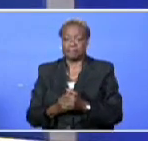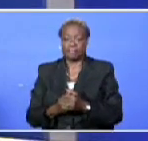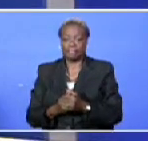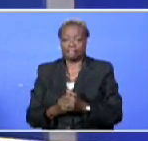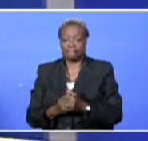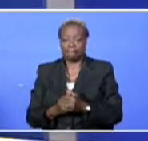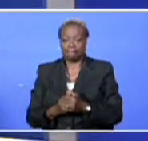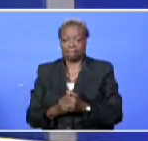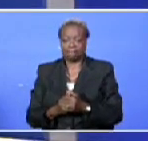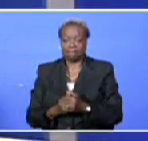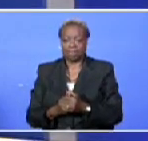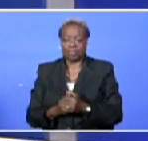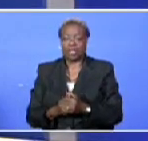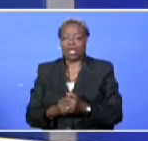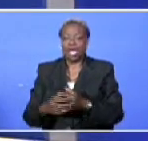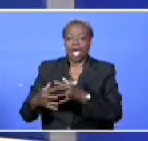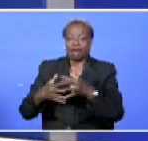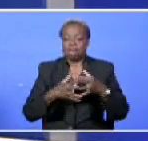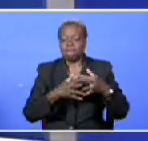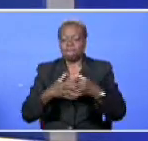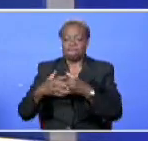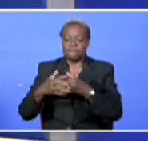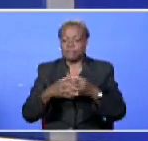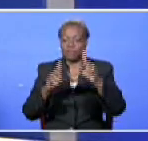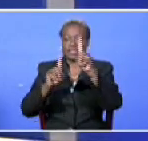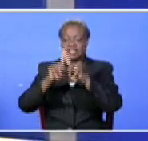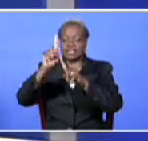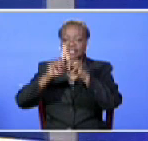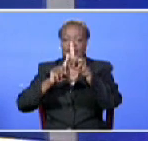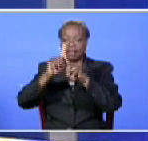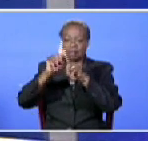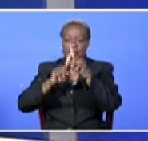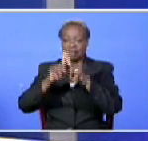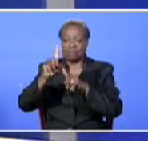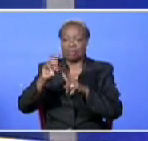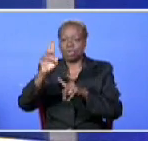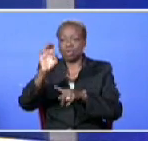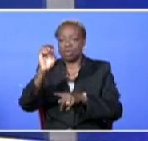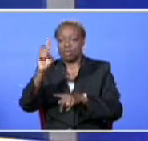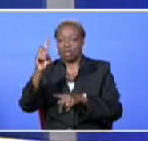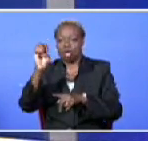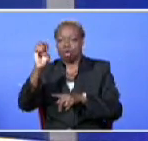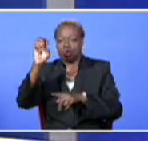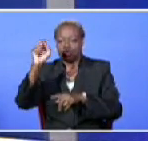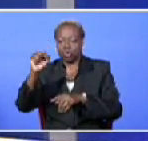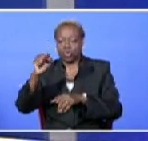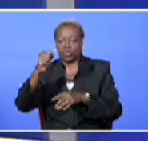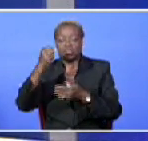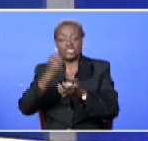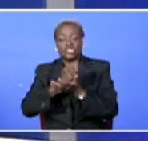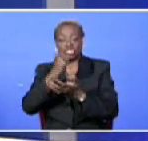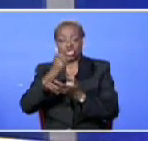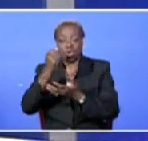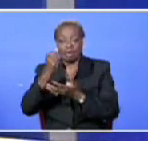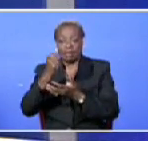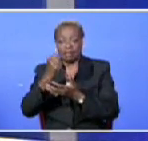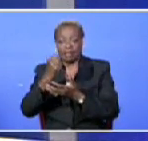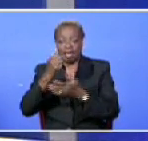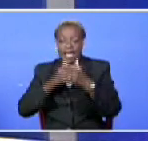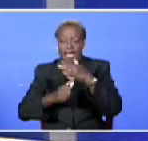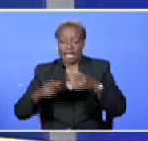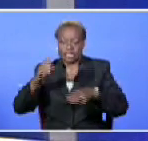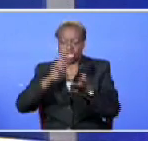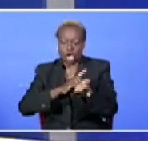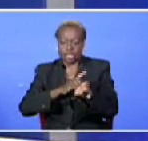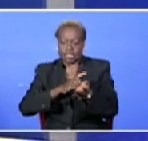Well, football star, Rhodes Scholar, and now resident neurosurgeon. They're all under the belt of Bohemian Myron Roll, but